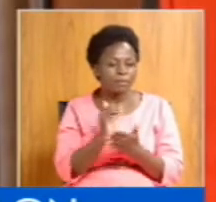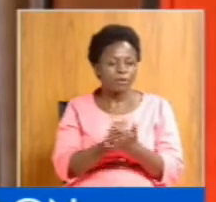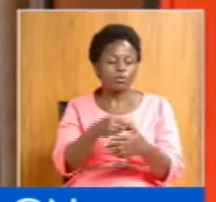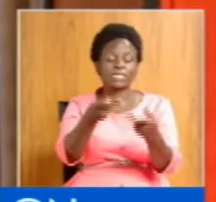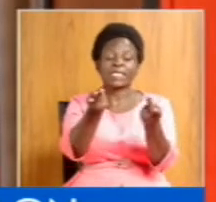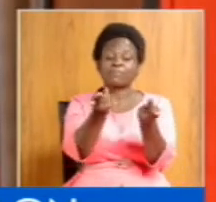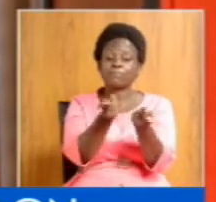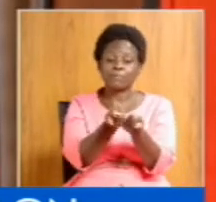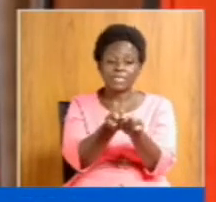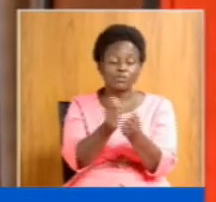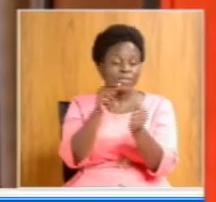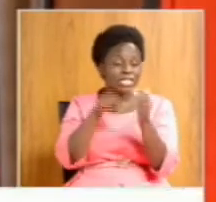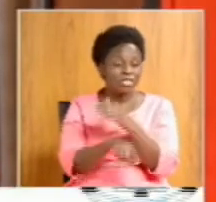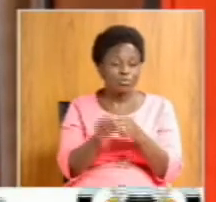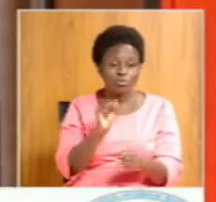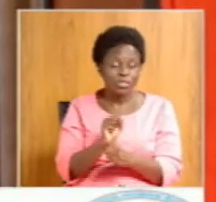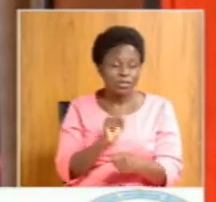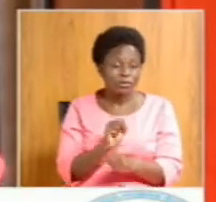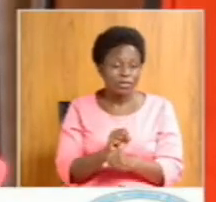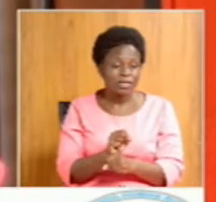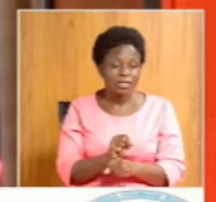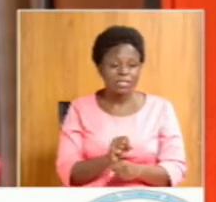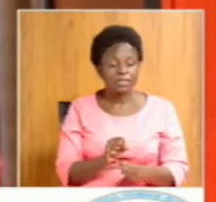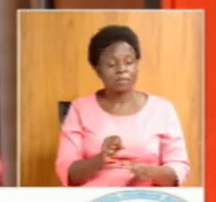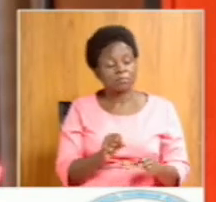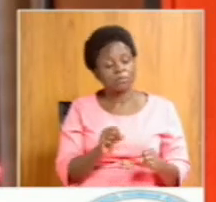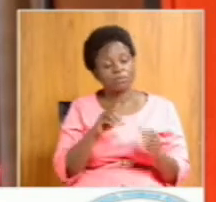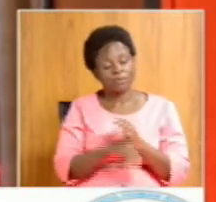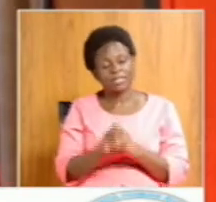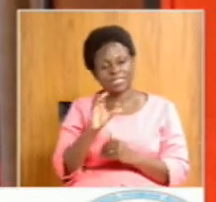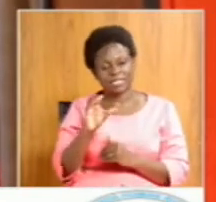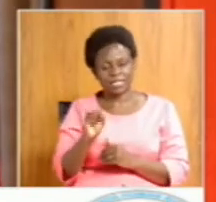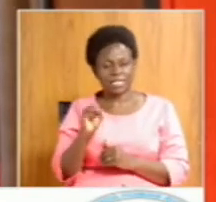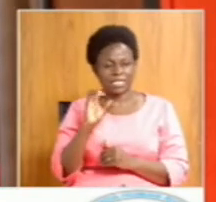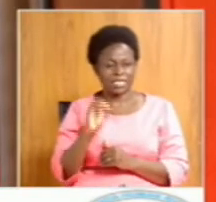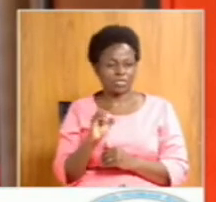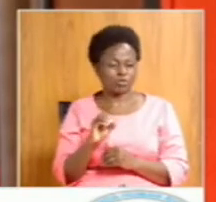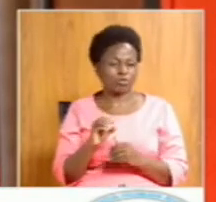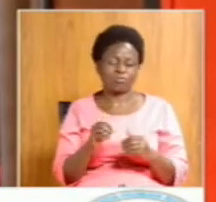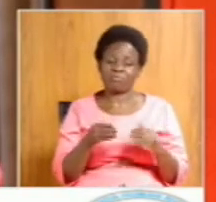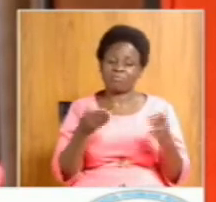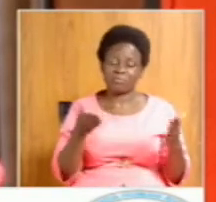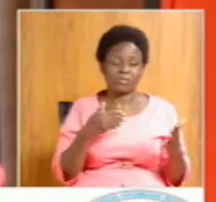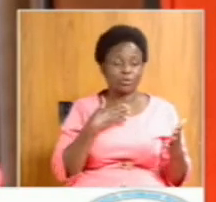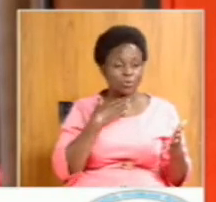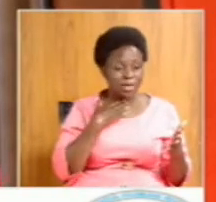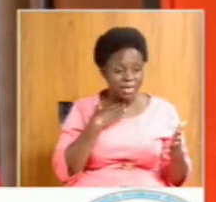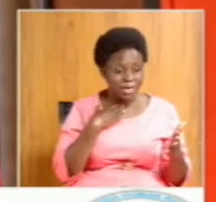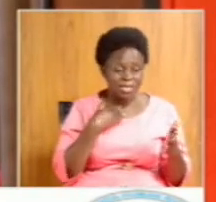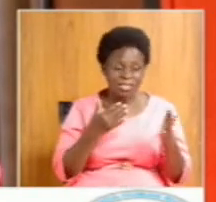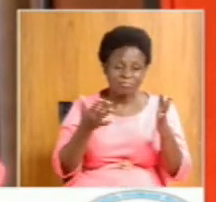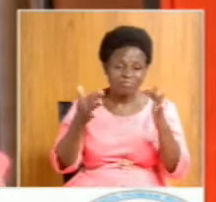space that within which we are doing this right now which is within the civil society organizations is an echo chamber and there is also a